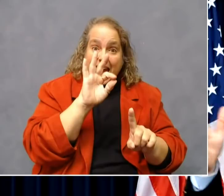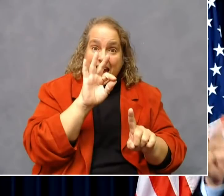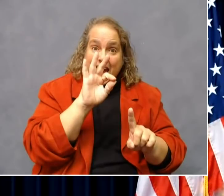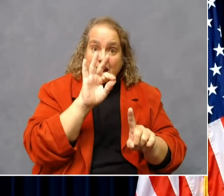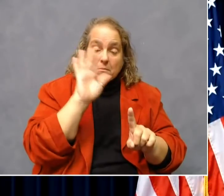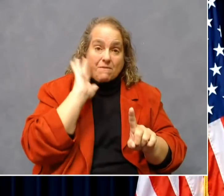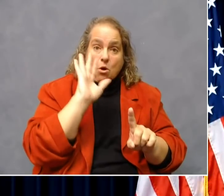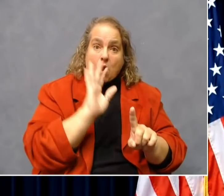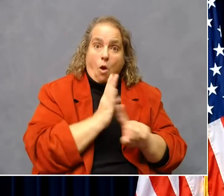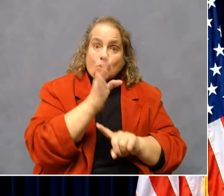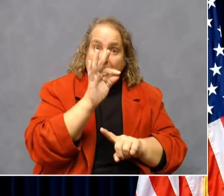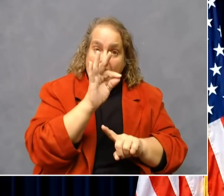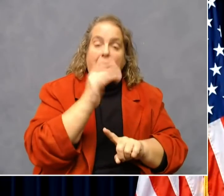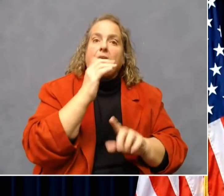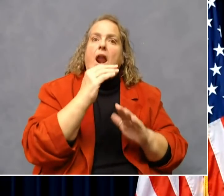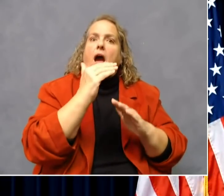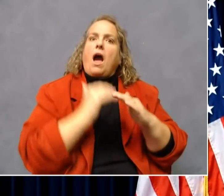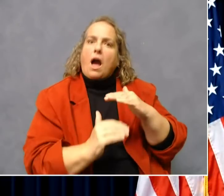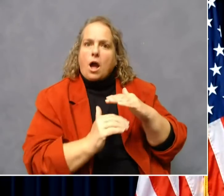back up to